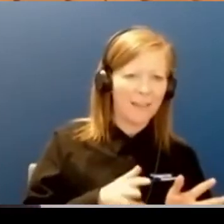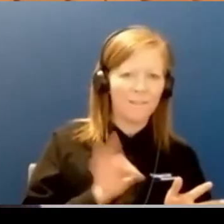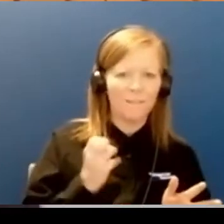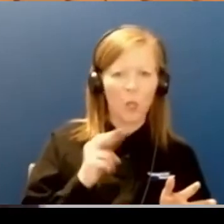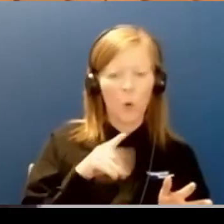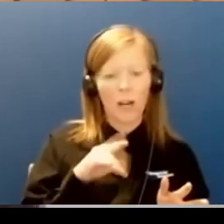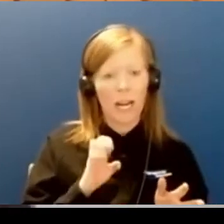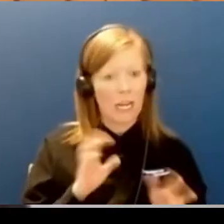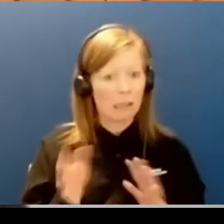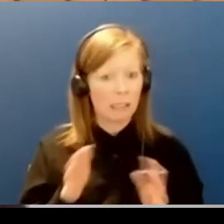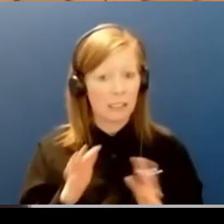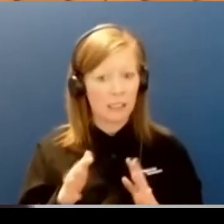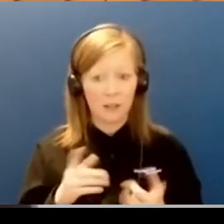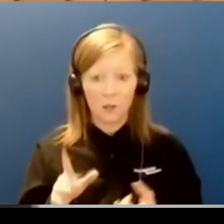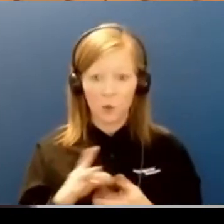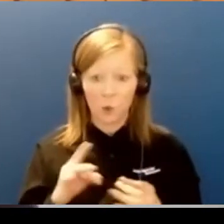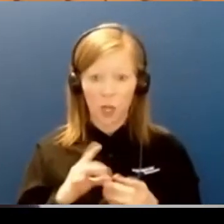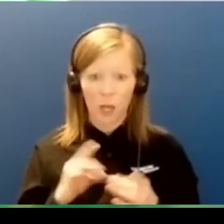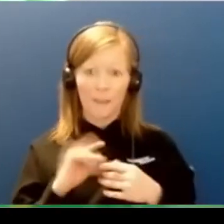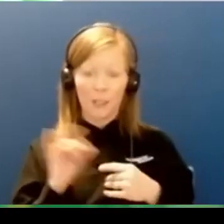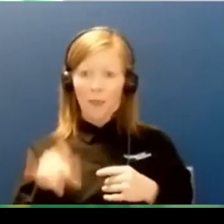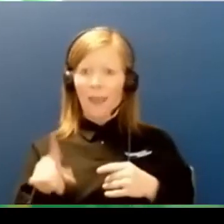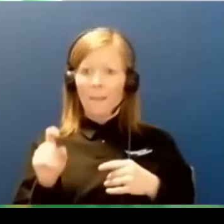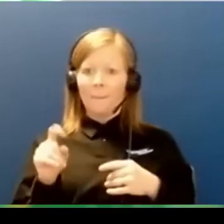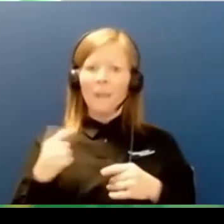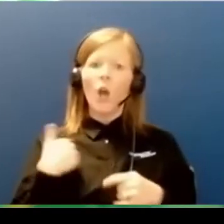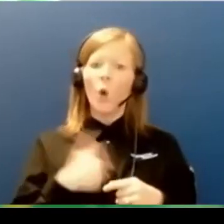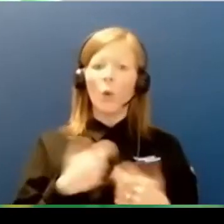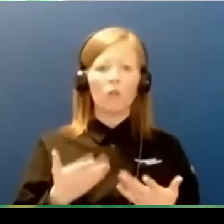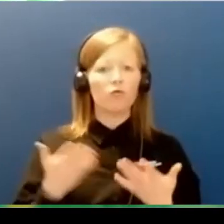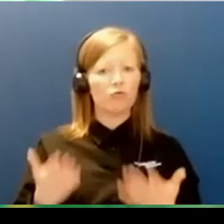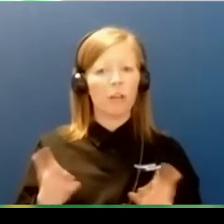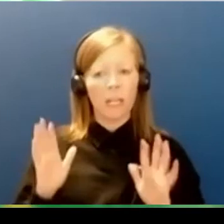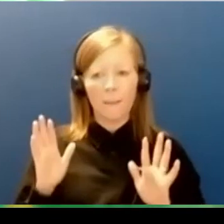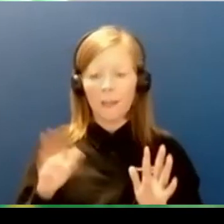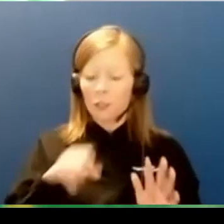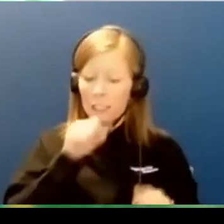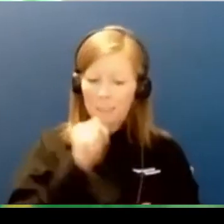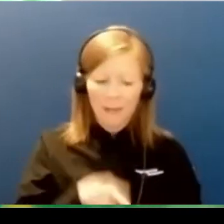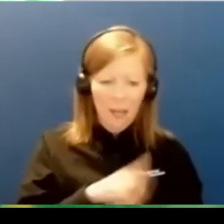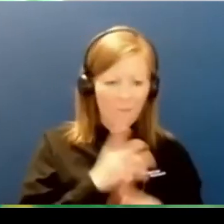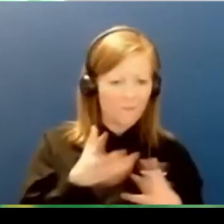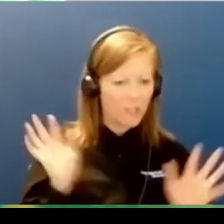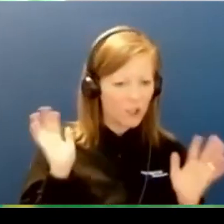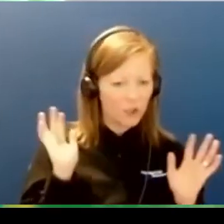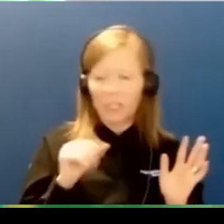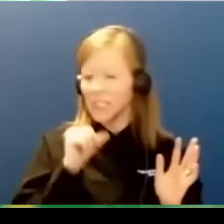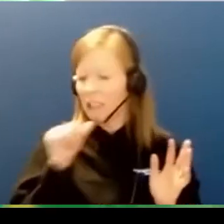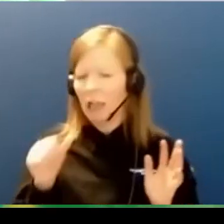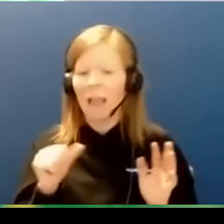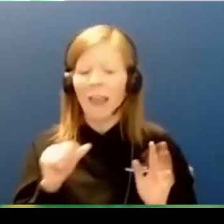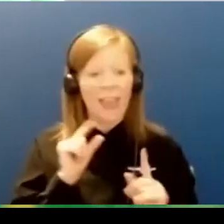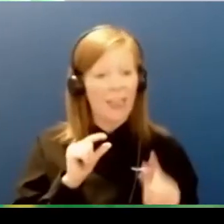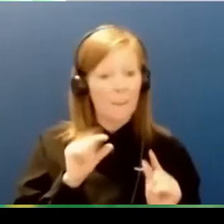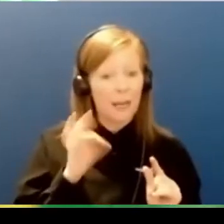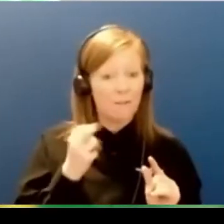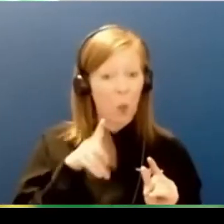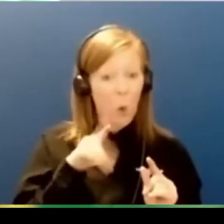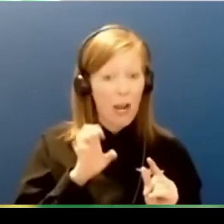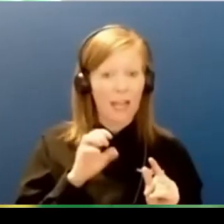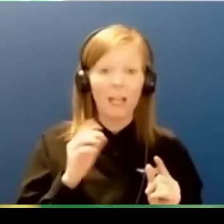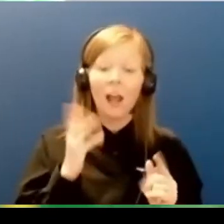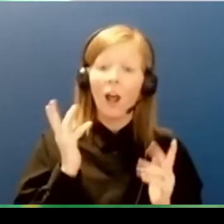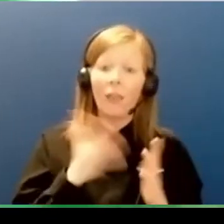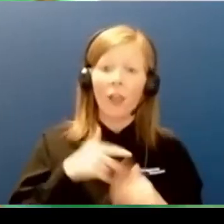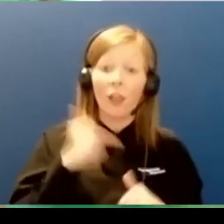effect. Would you comment on that, Liz? We recommend that you just spit it out and be done. That little bit of fluoride that left in, the longer it stays